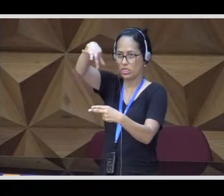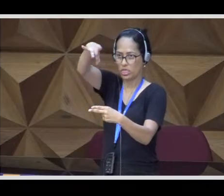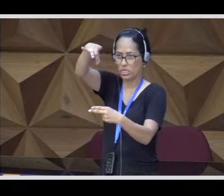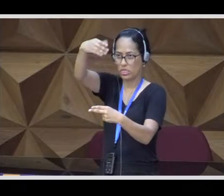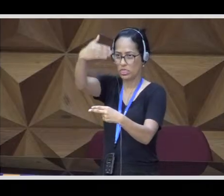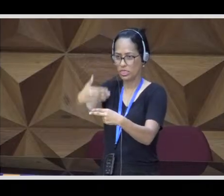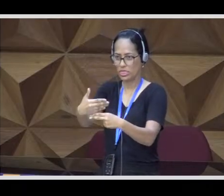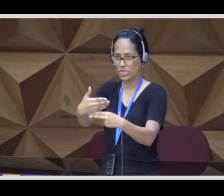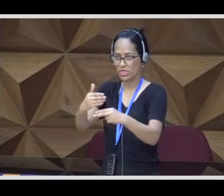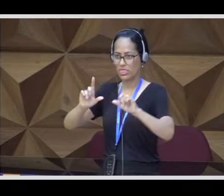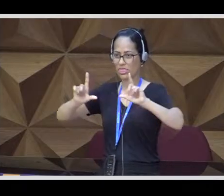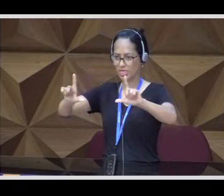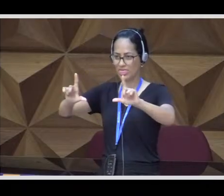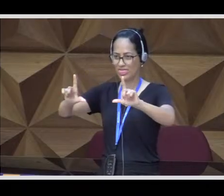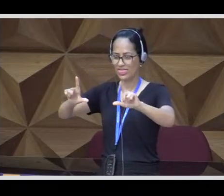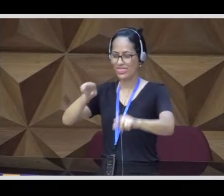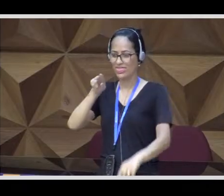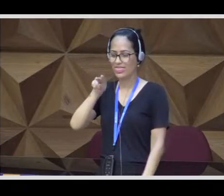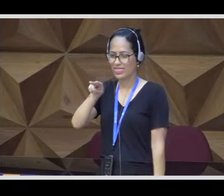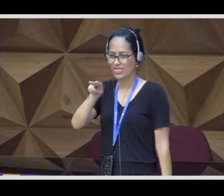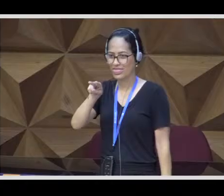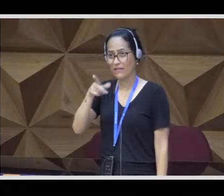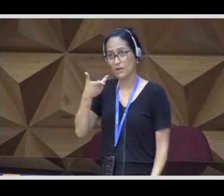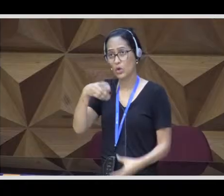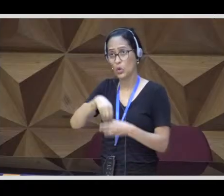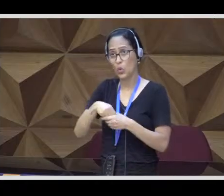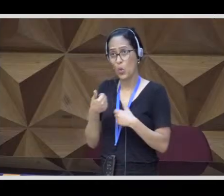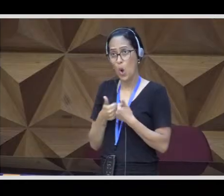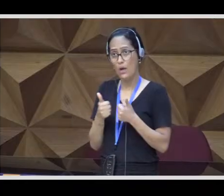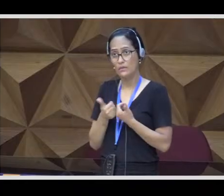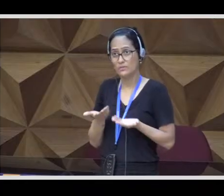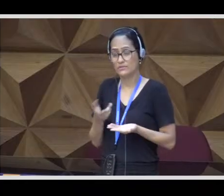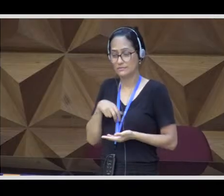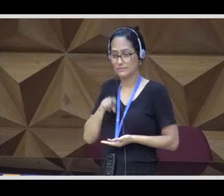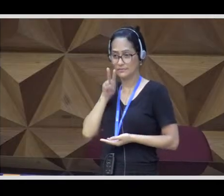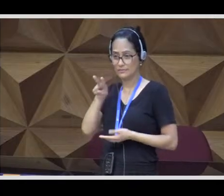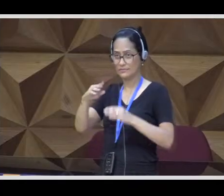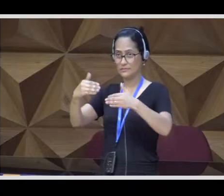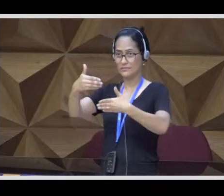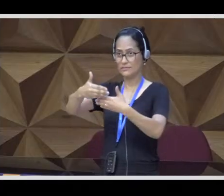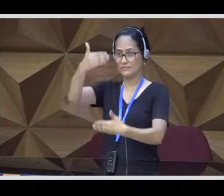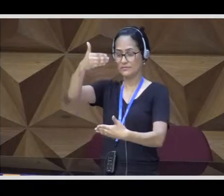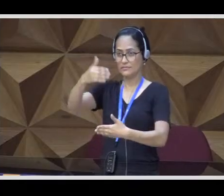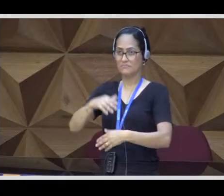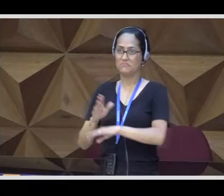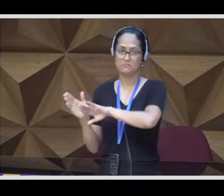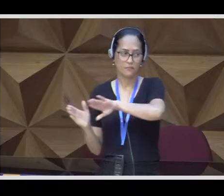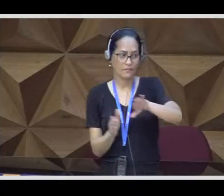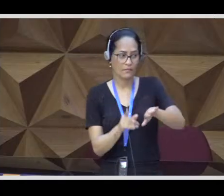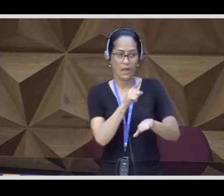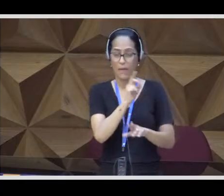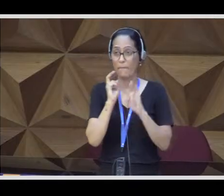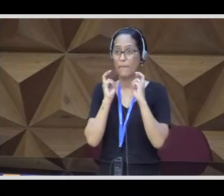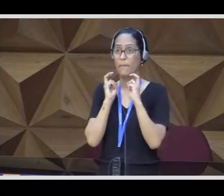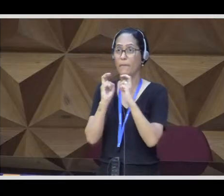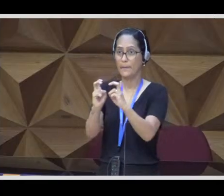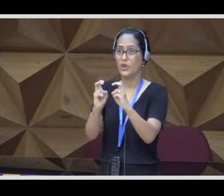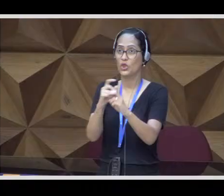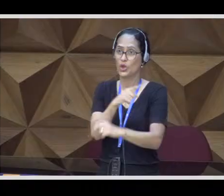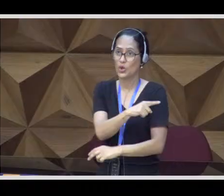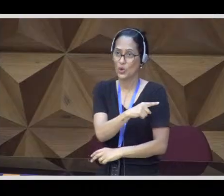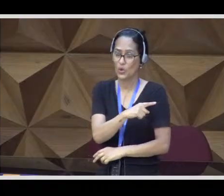Here's another one. This is an example subway. And this shows one of the two kind of classes of people that we